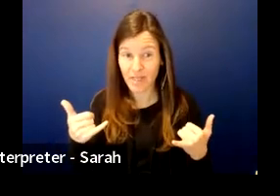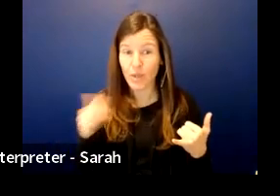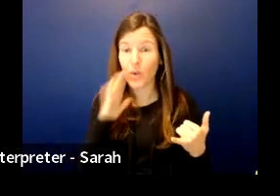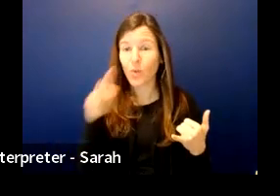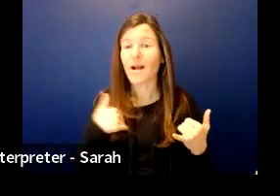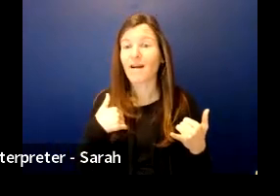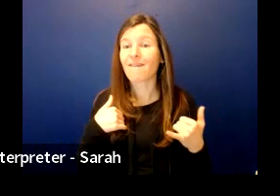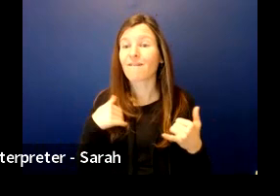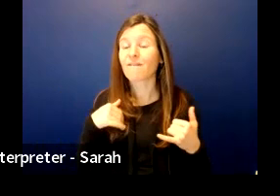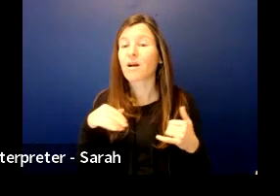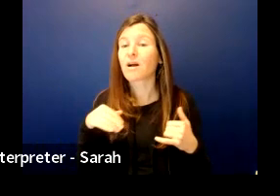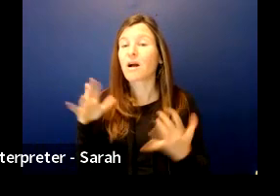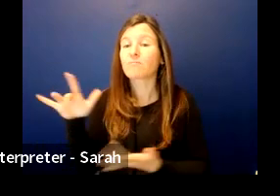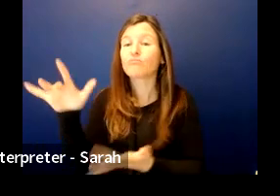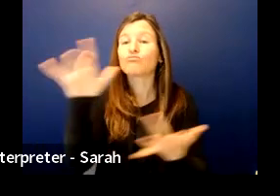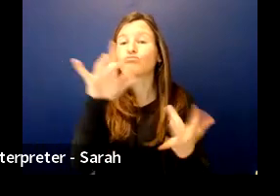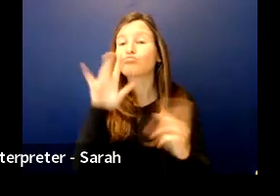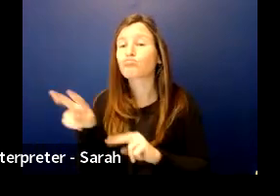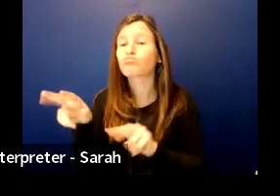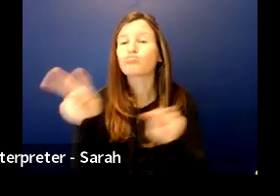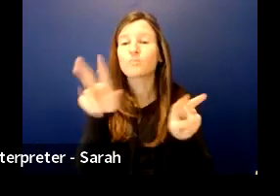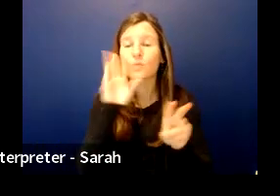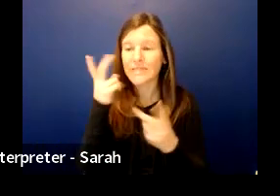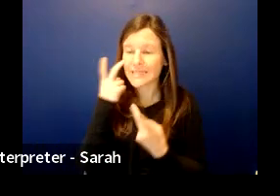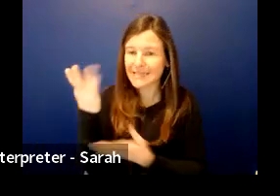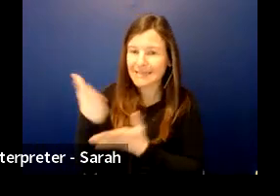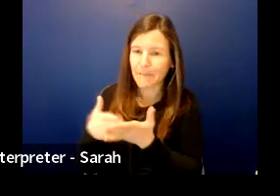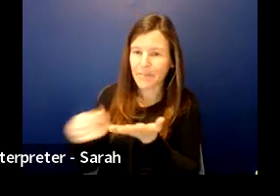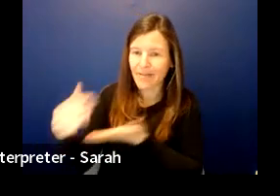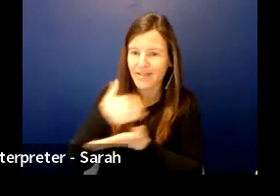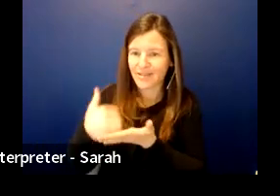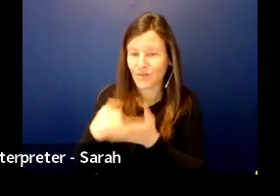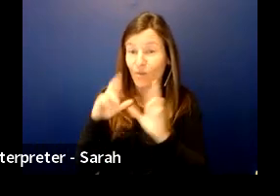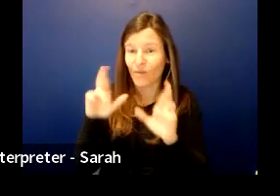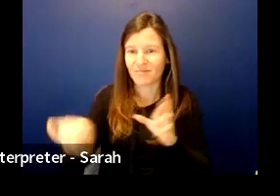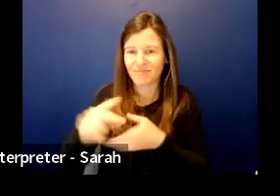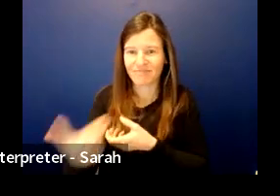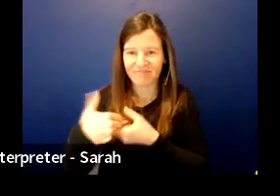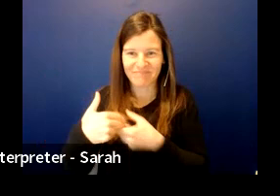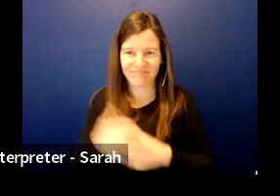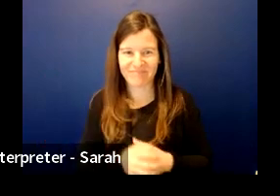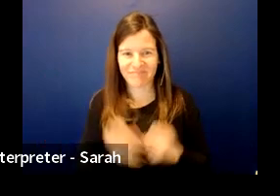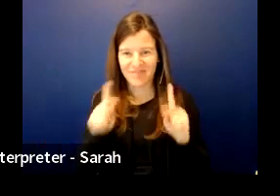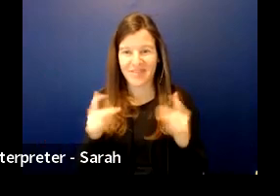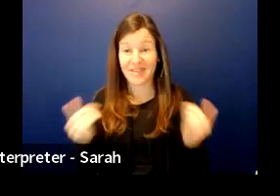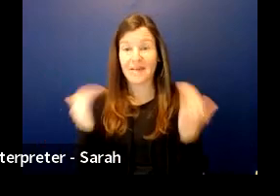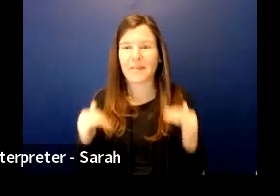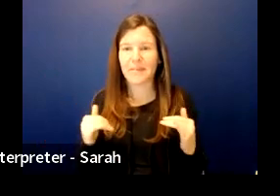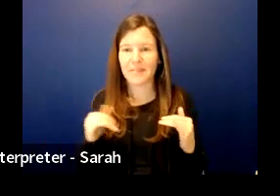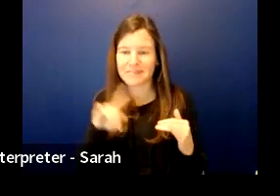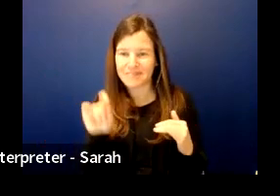tour and we're going to get to go and see some of those collections. So hopefully you'll join us for that one. All right, let's get our next